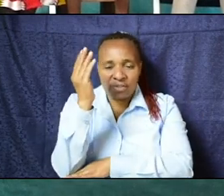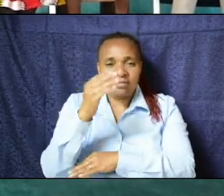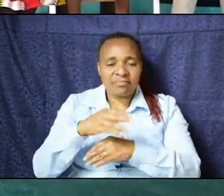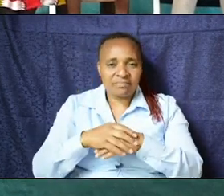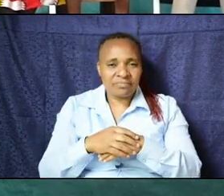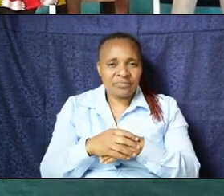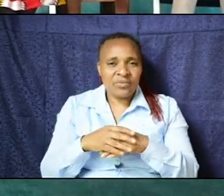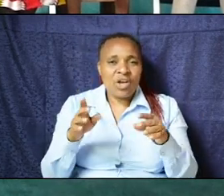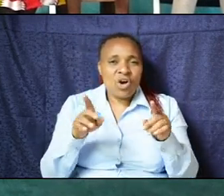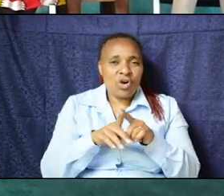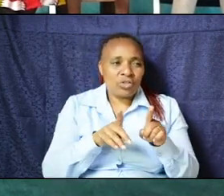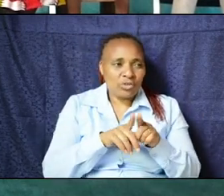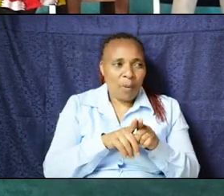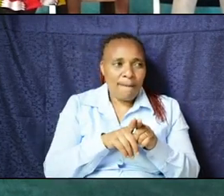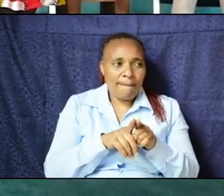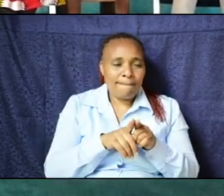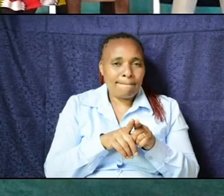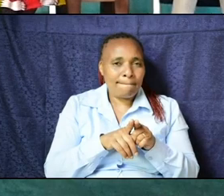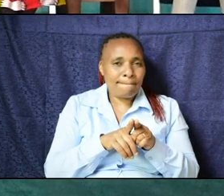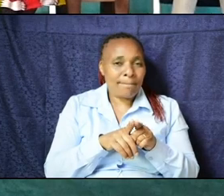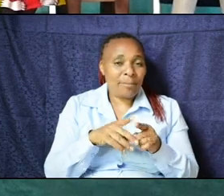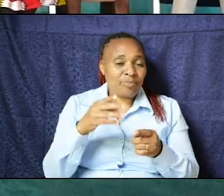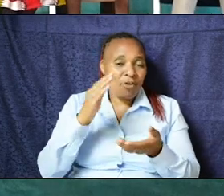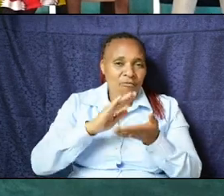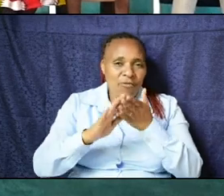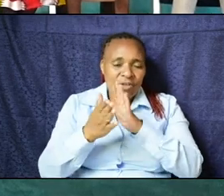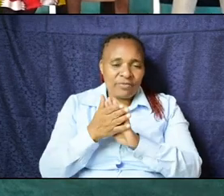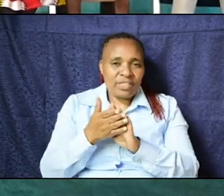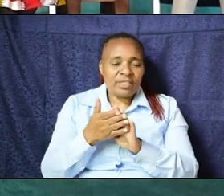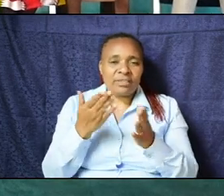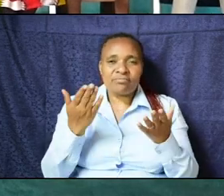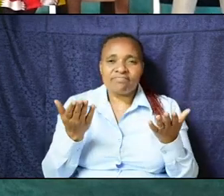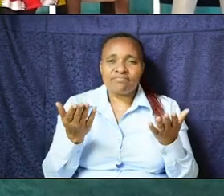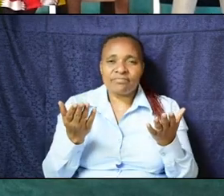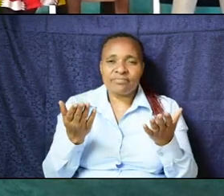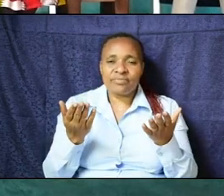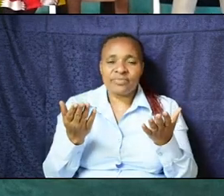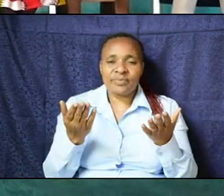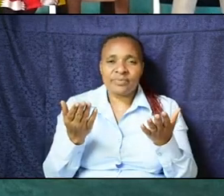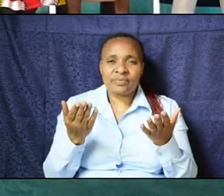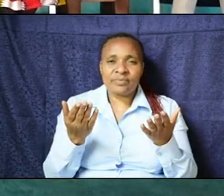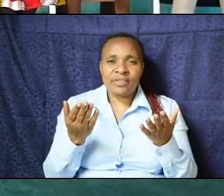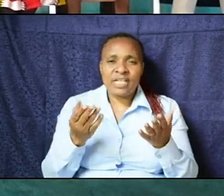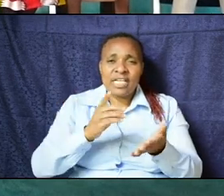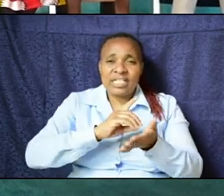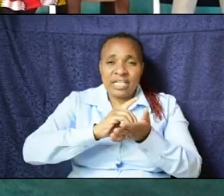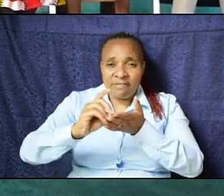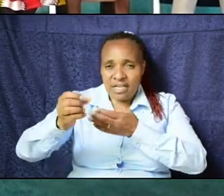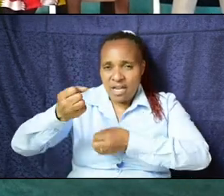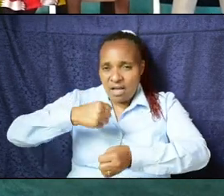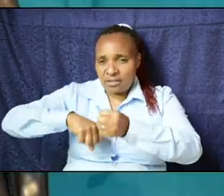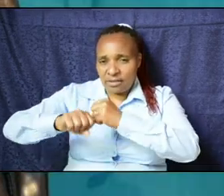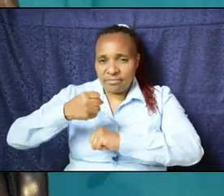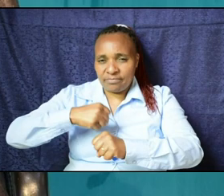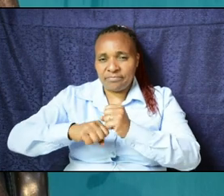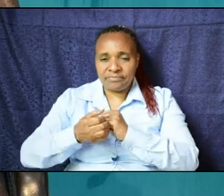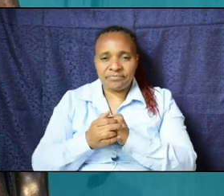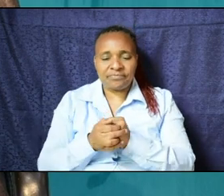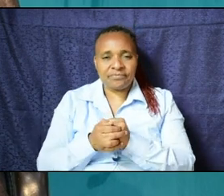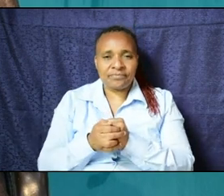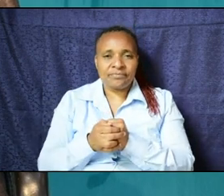True. Mm. Amen. Also, you know, forgiveness is a divine act, all